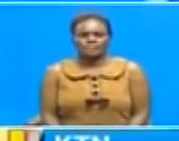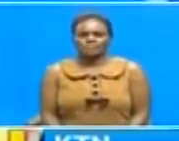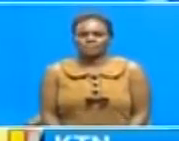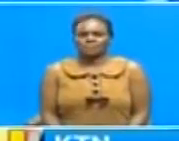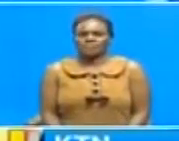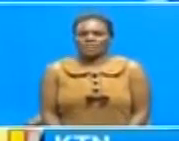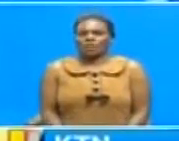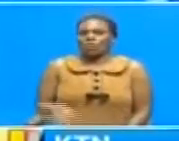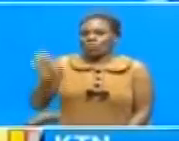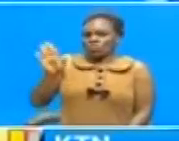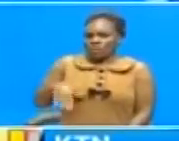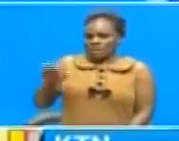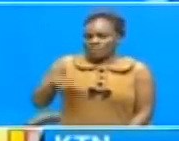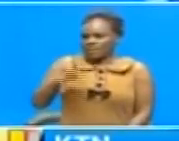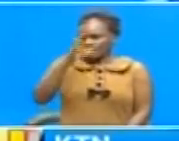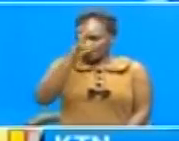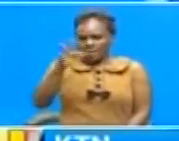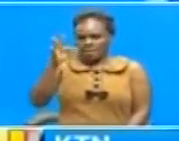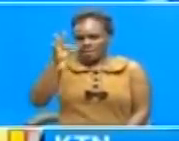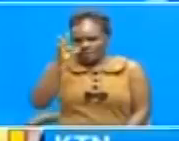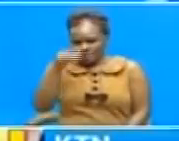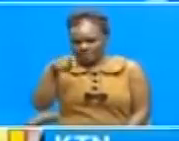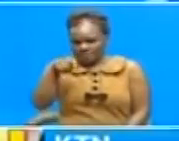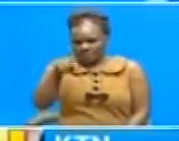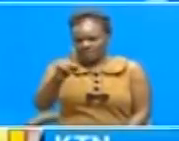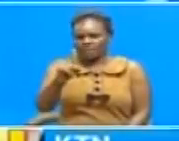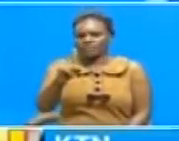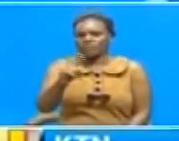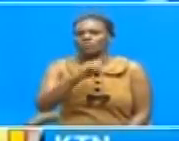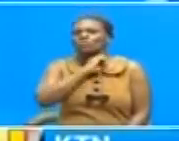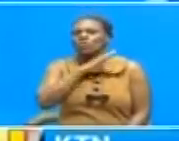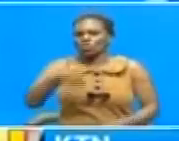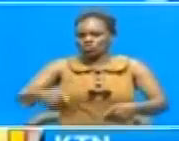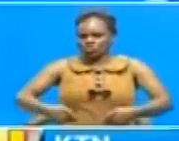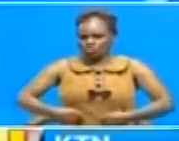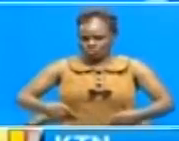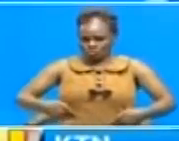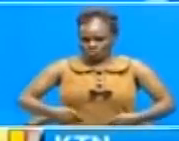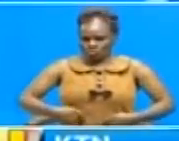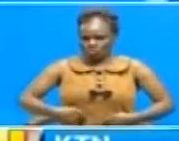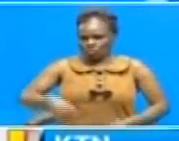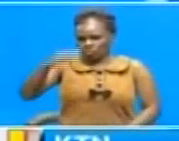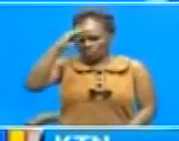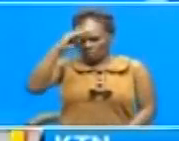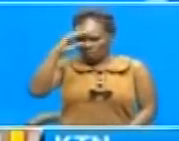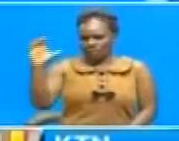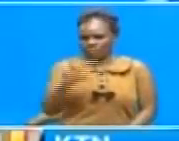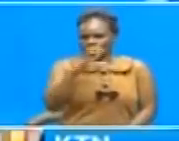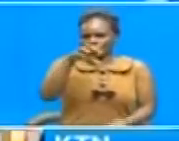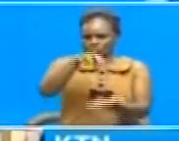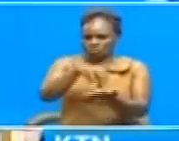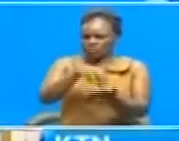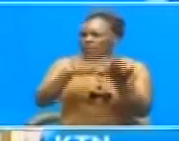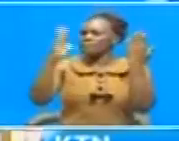Now, women in Nyeri County have been up in arms over their youth over indulgence in alcohol. The situation is